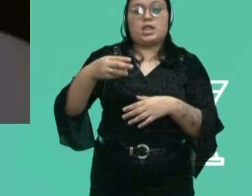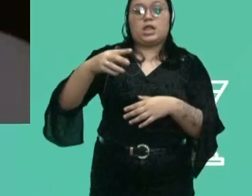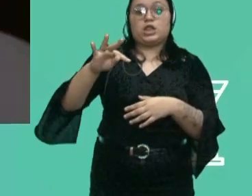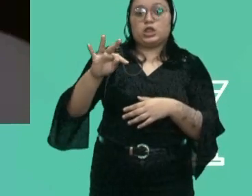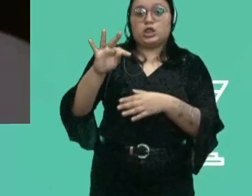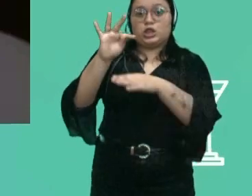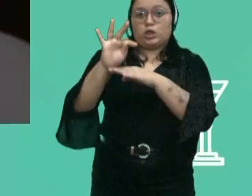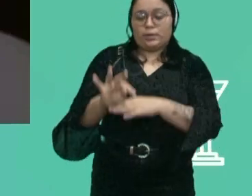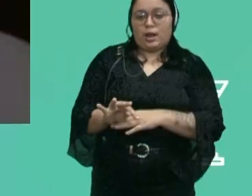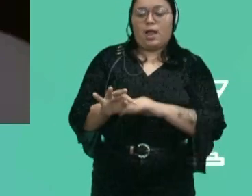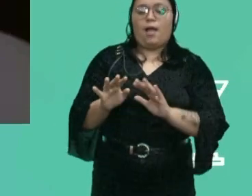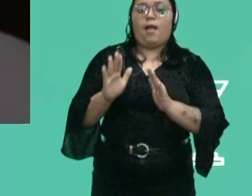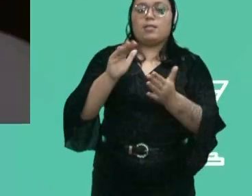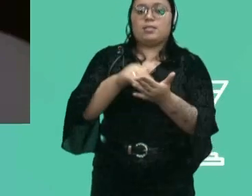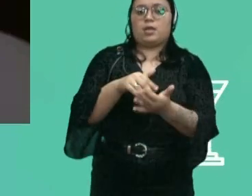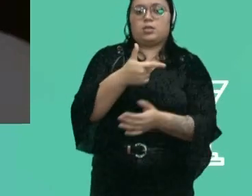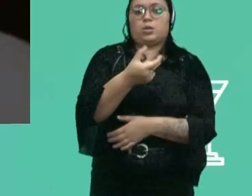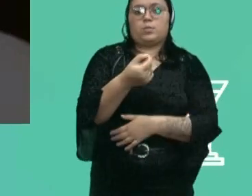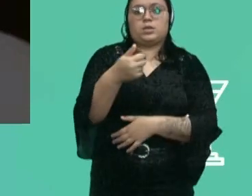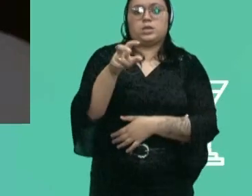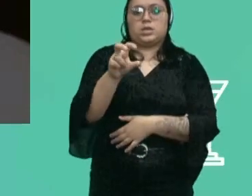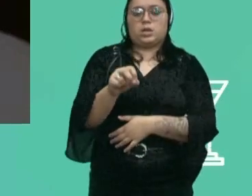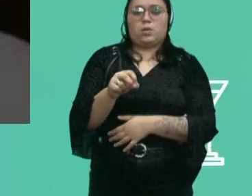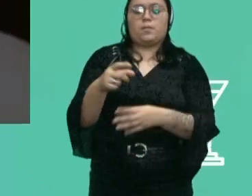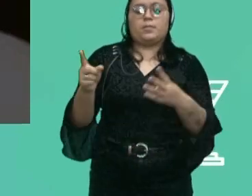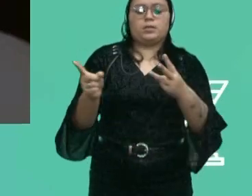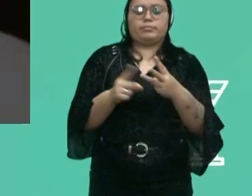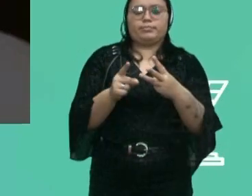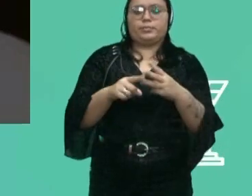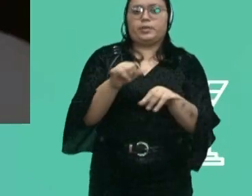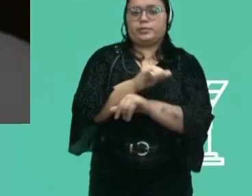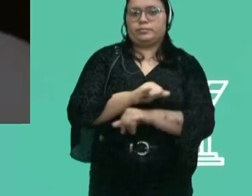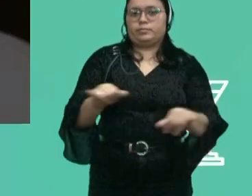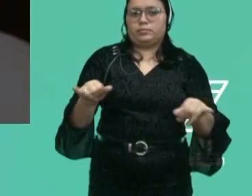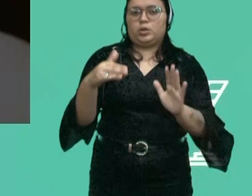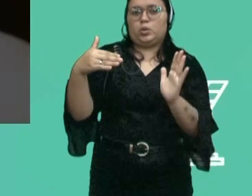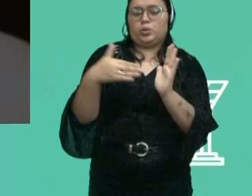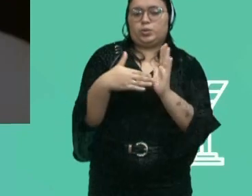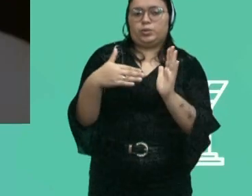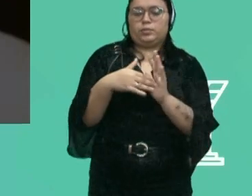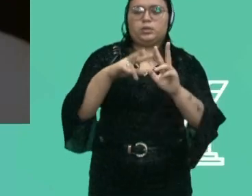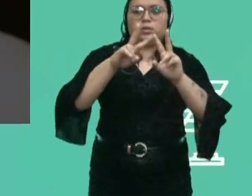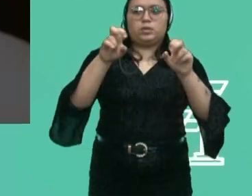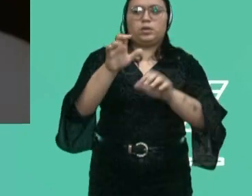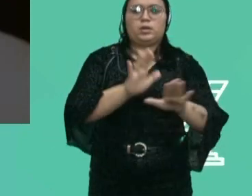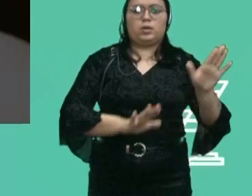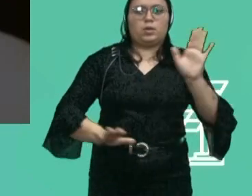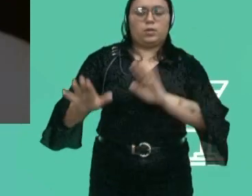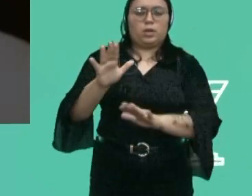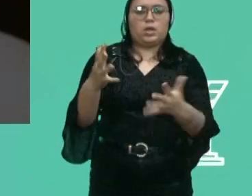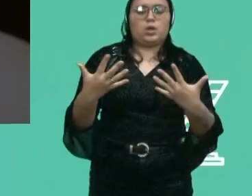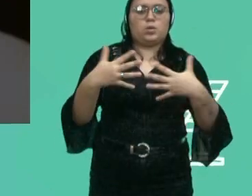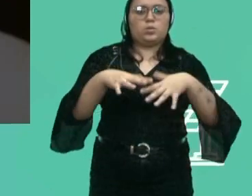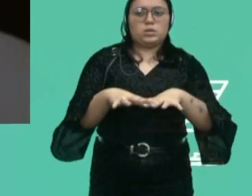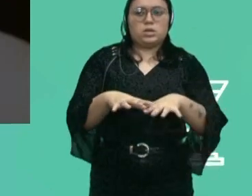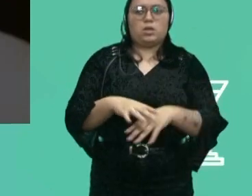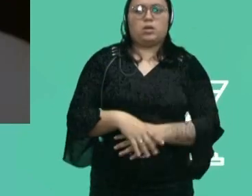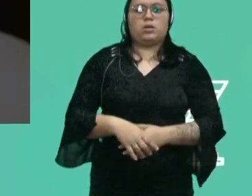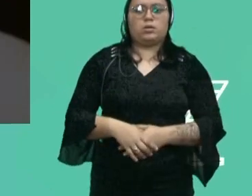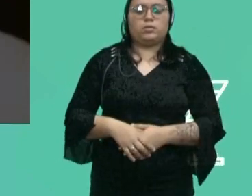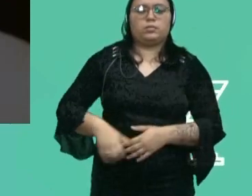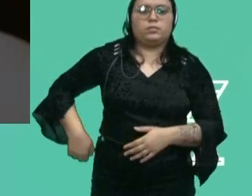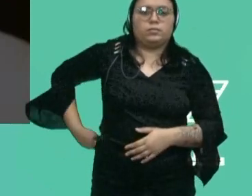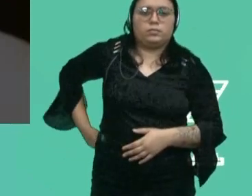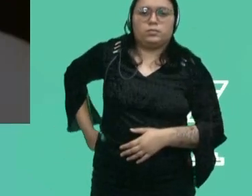to my third and final message, which is the importance of collaboration, diversity, equity, and inclusion. So I think there are many experts out there, and you all